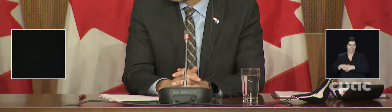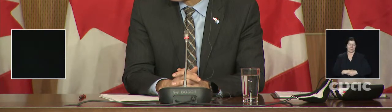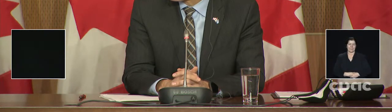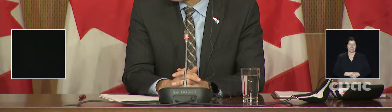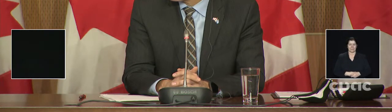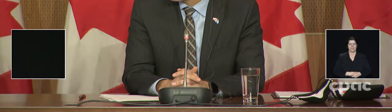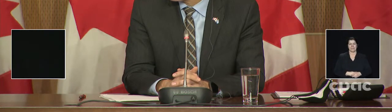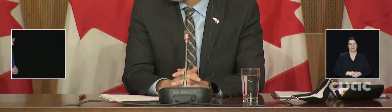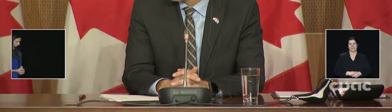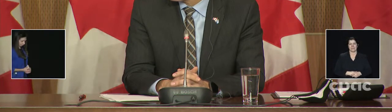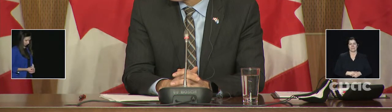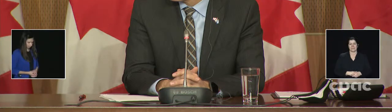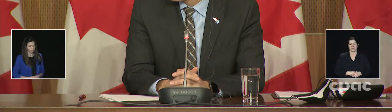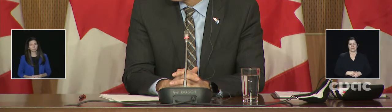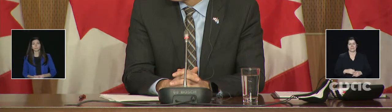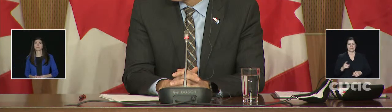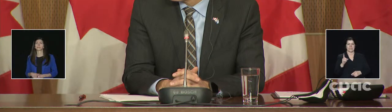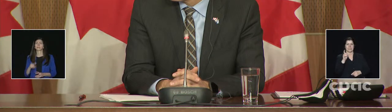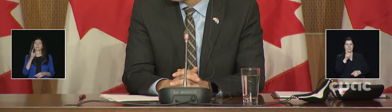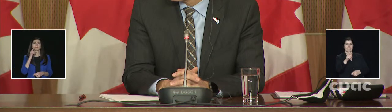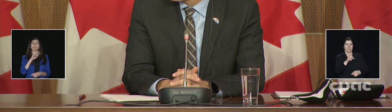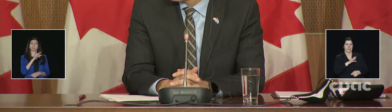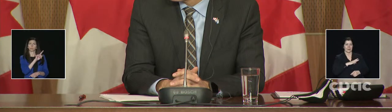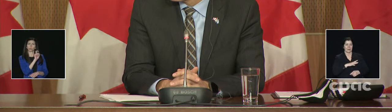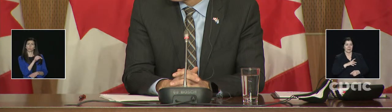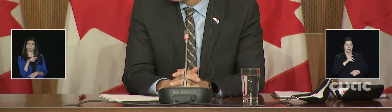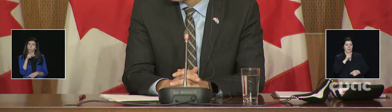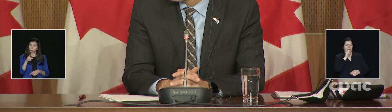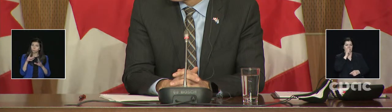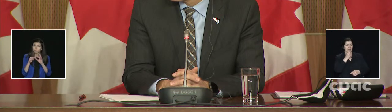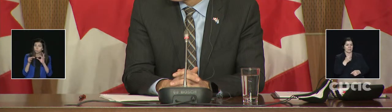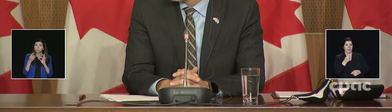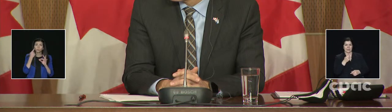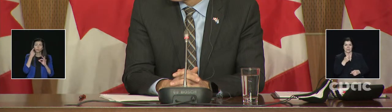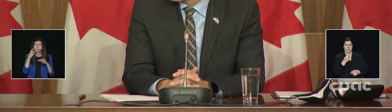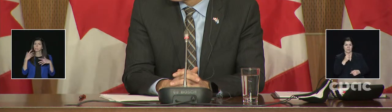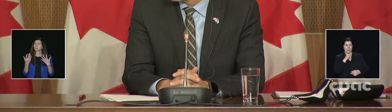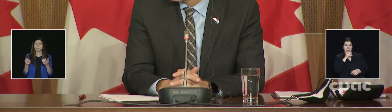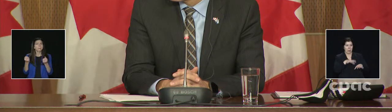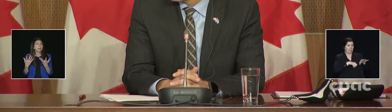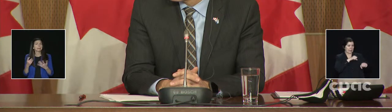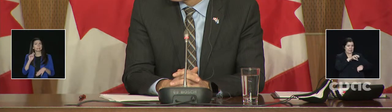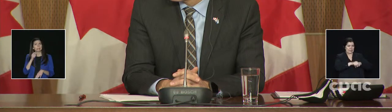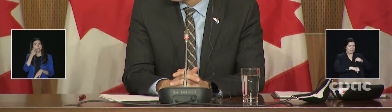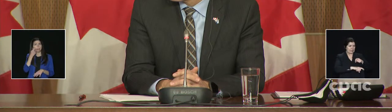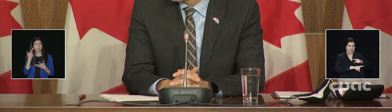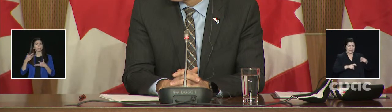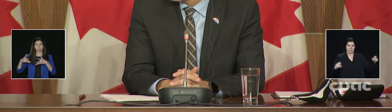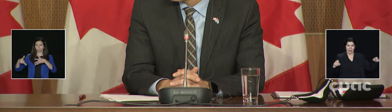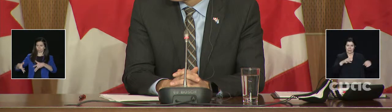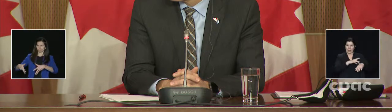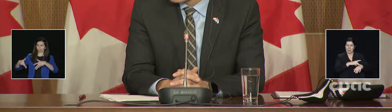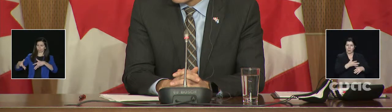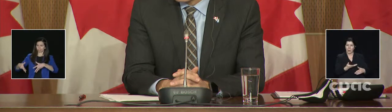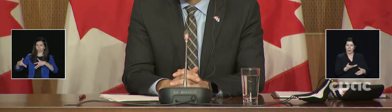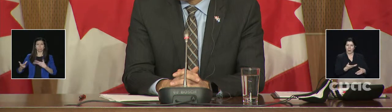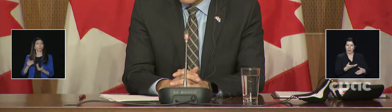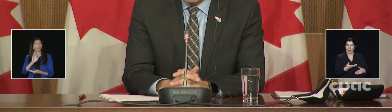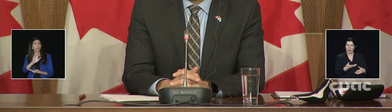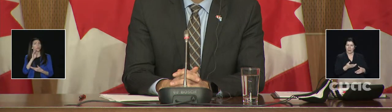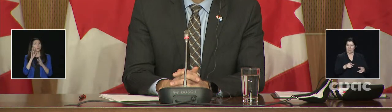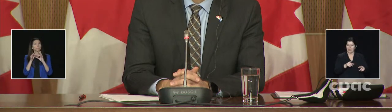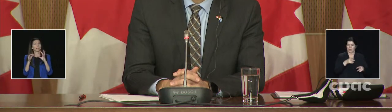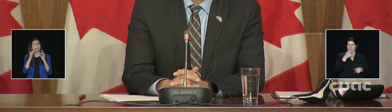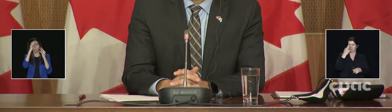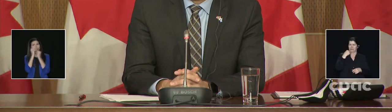lot of unused tests in provinces and territories as well. What is your message to those regions who are not distributing them more widely?